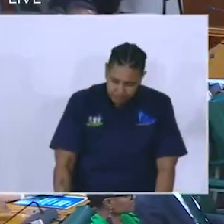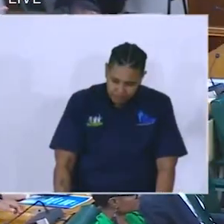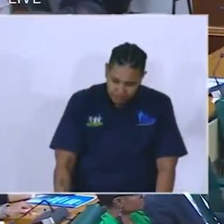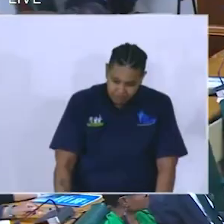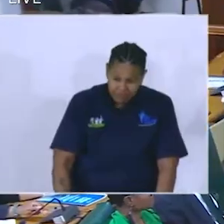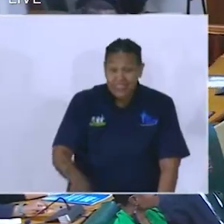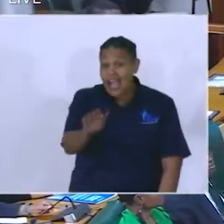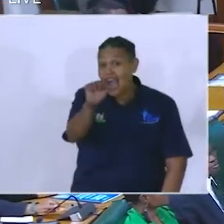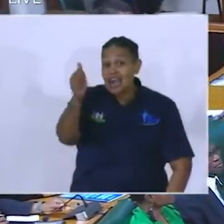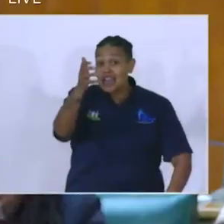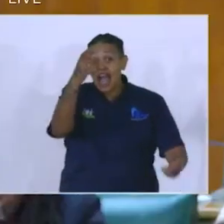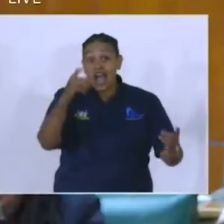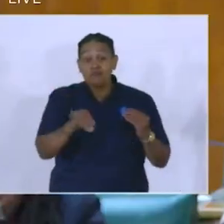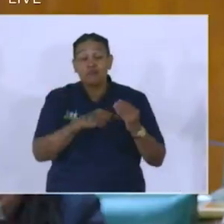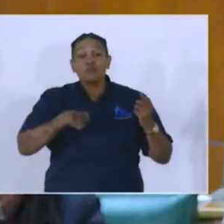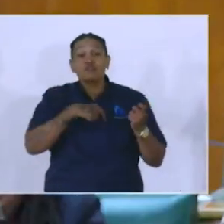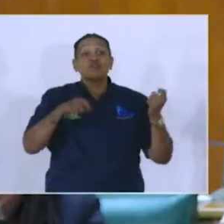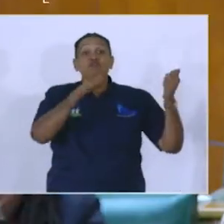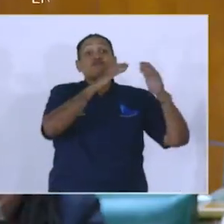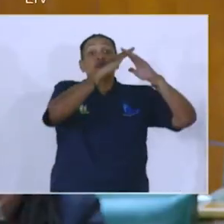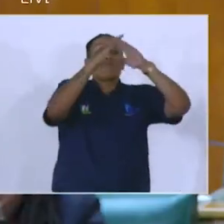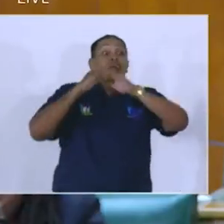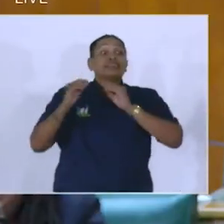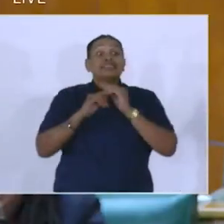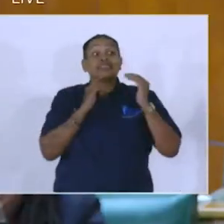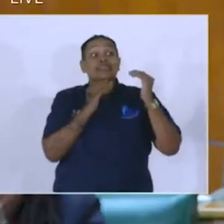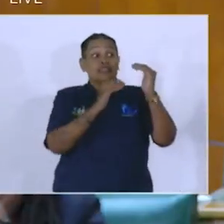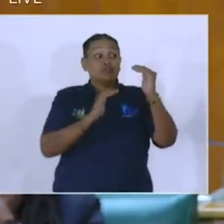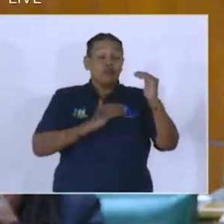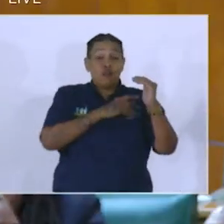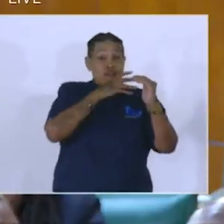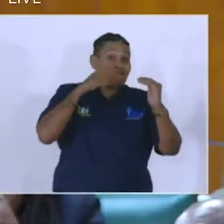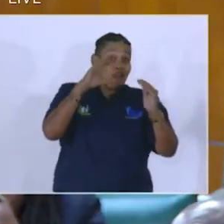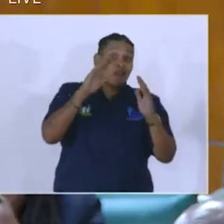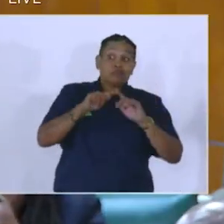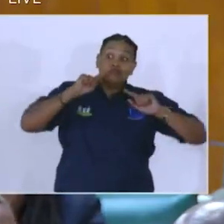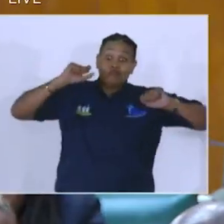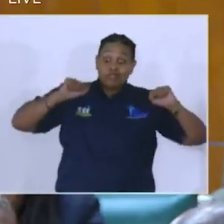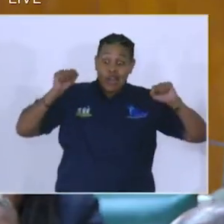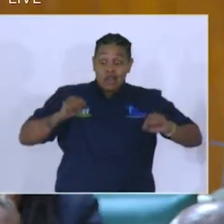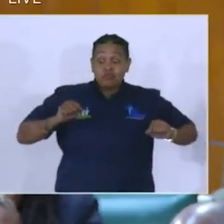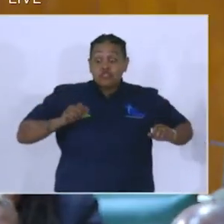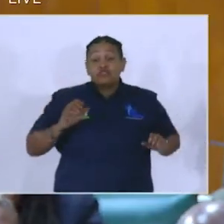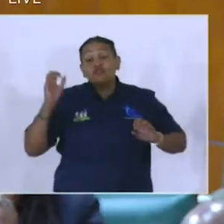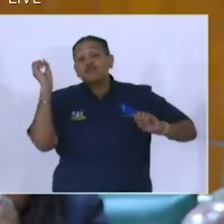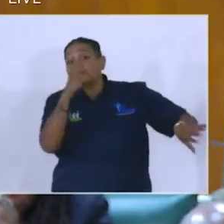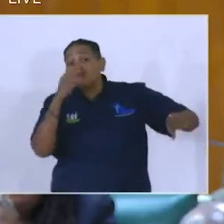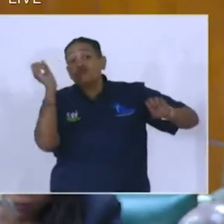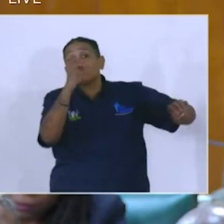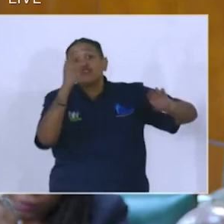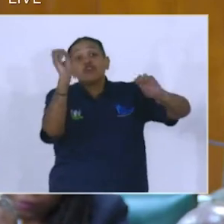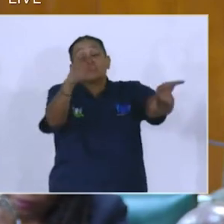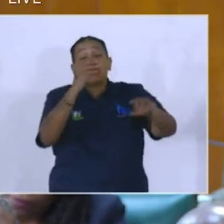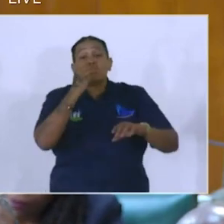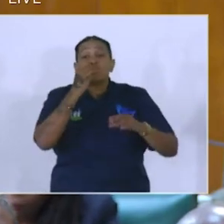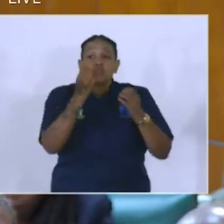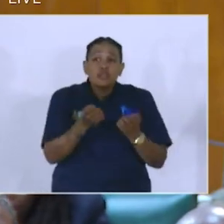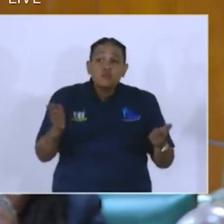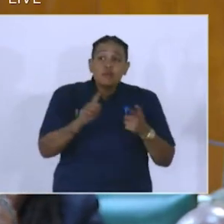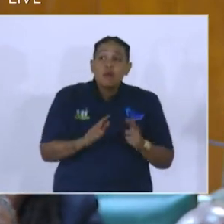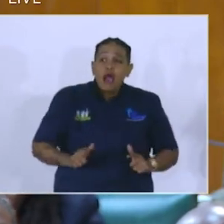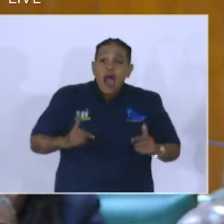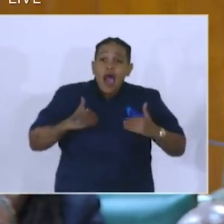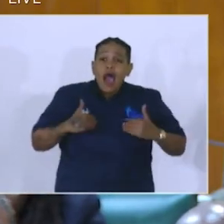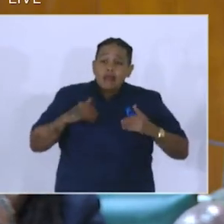In other words, we are removing barriers that limit our farmers' ability to transport perishable goods, equipment, and